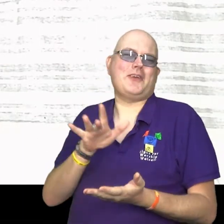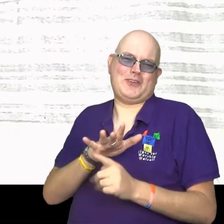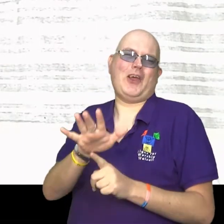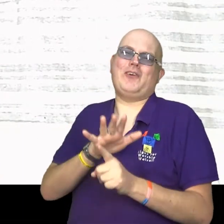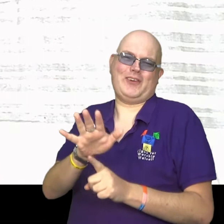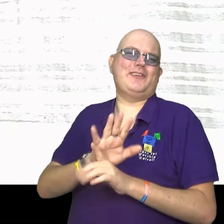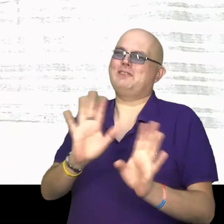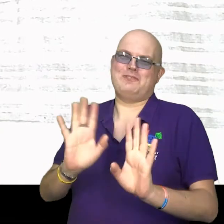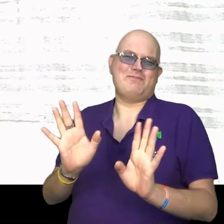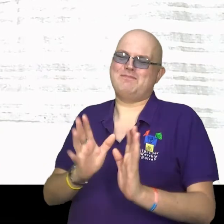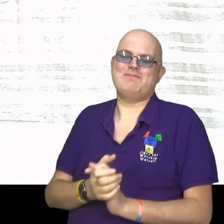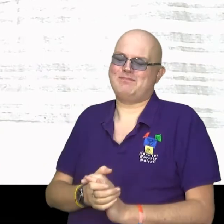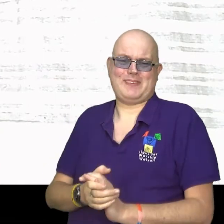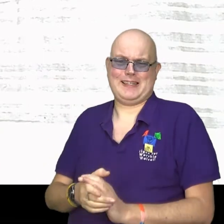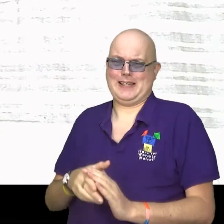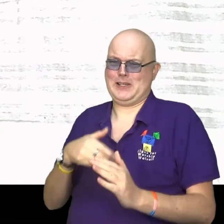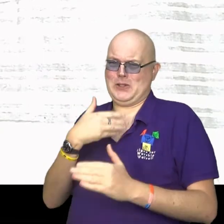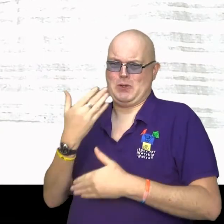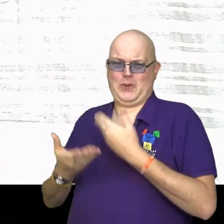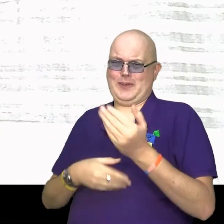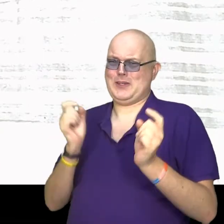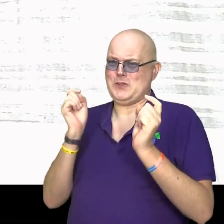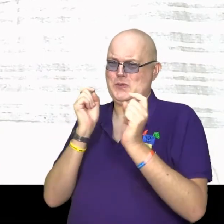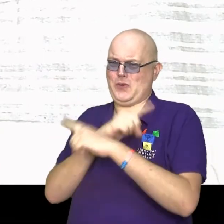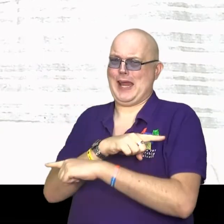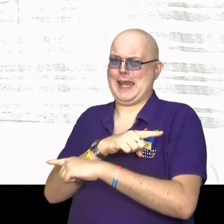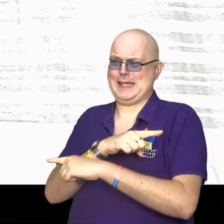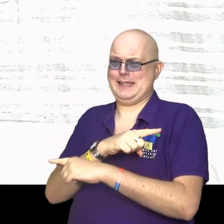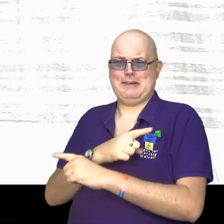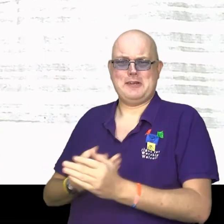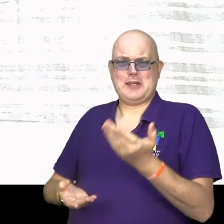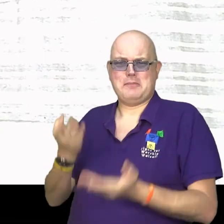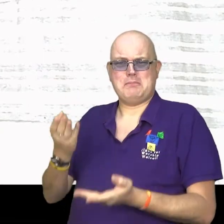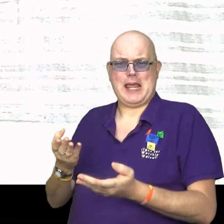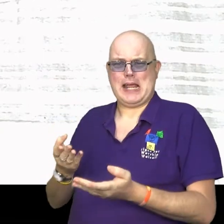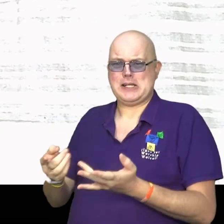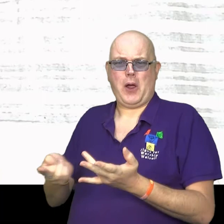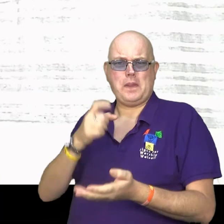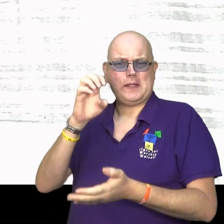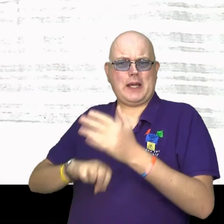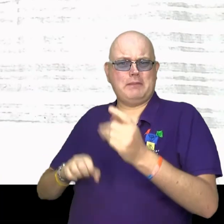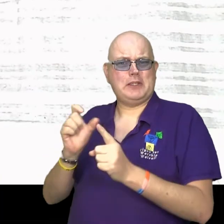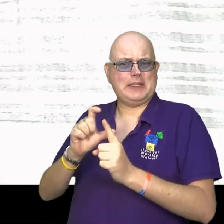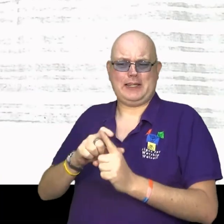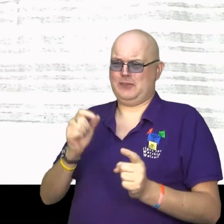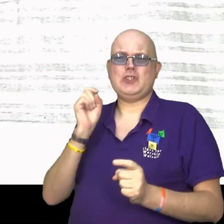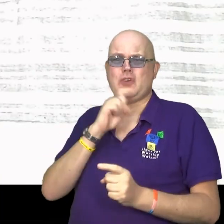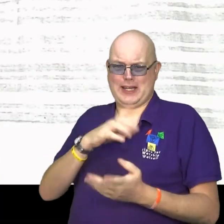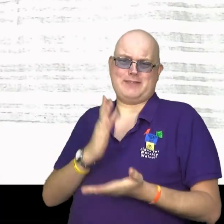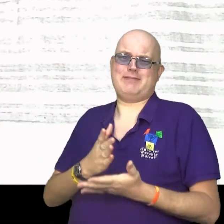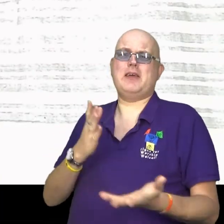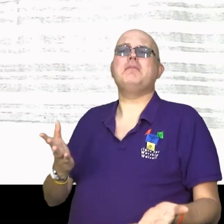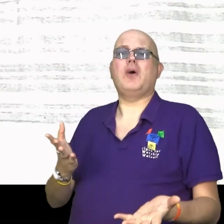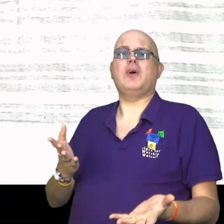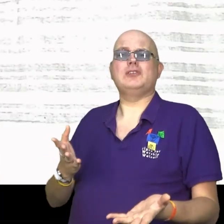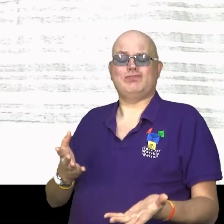I'm kidding, of course. The story is bizarre. Even by the Book of Daniel's standards, it is bizarre.